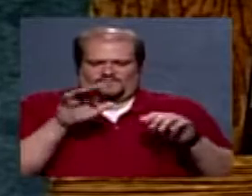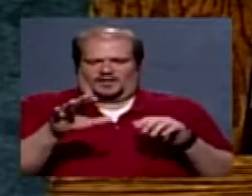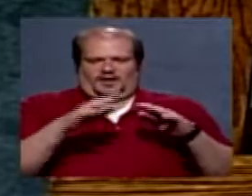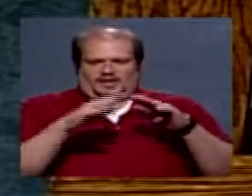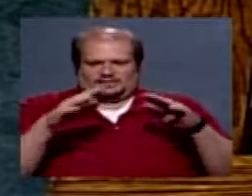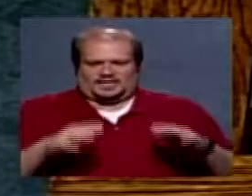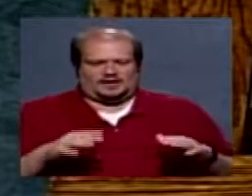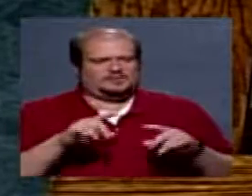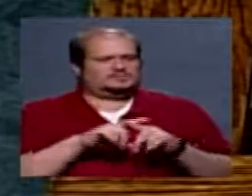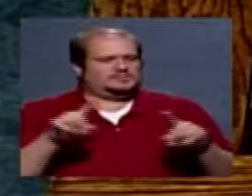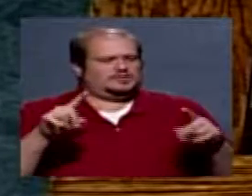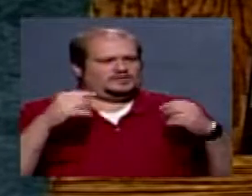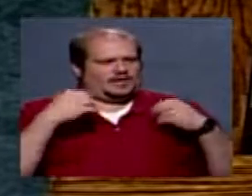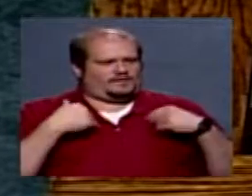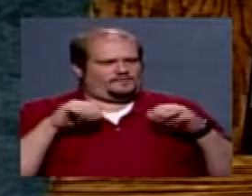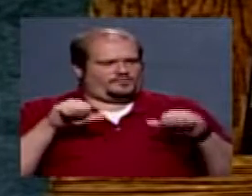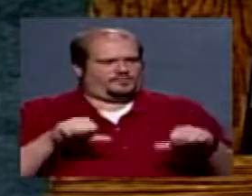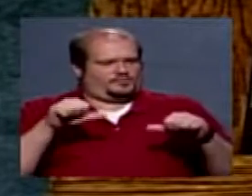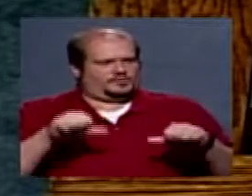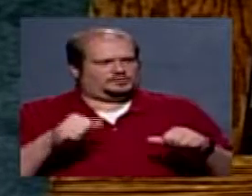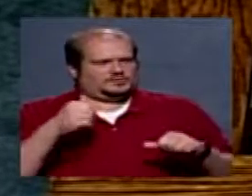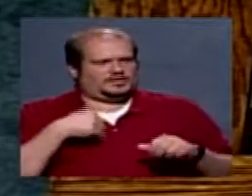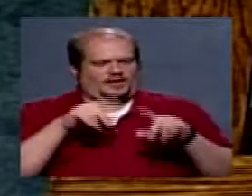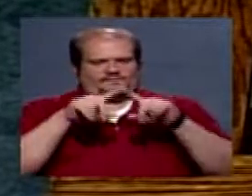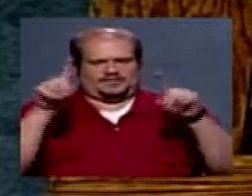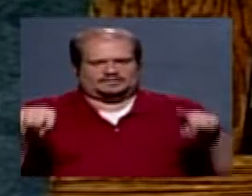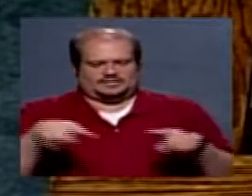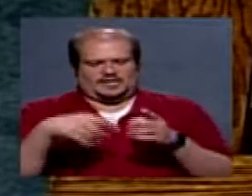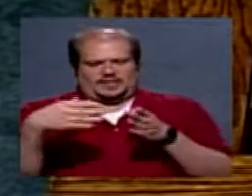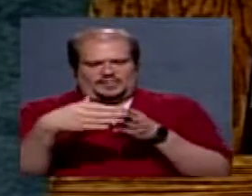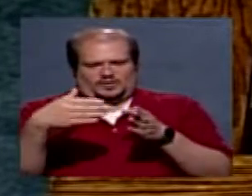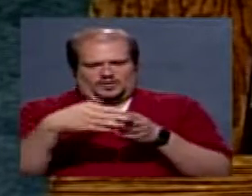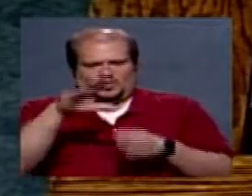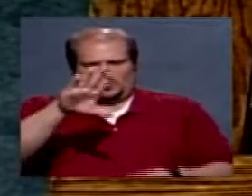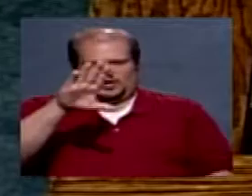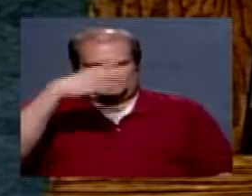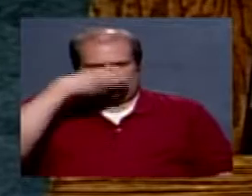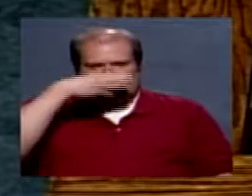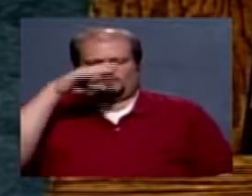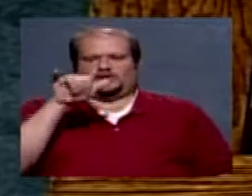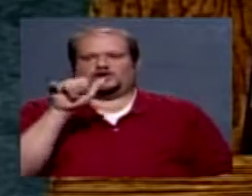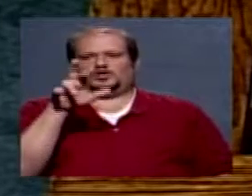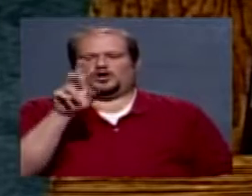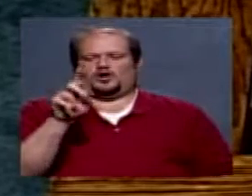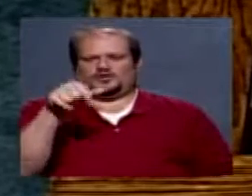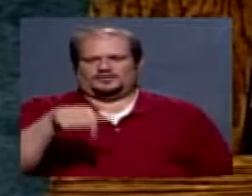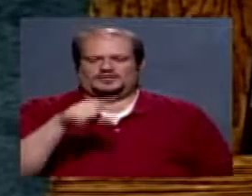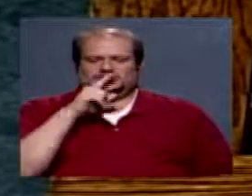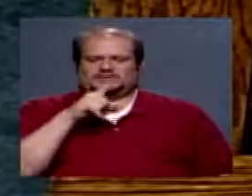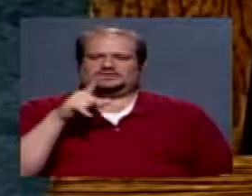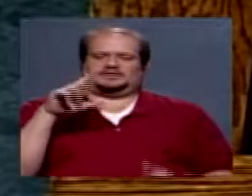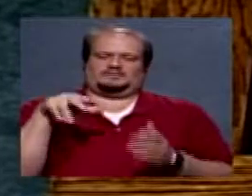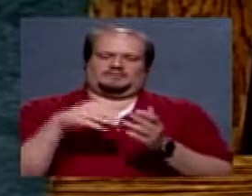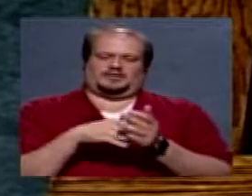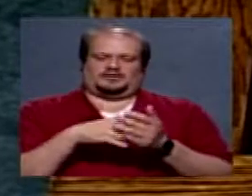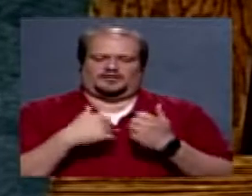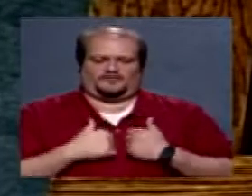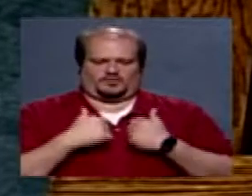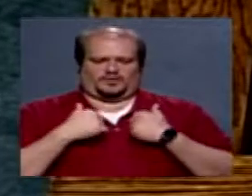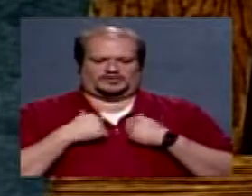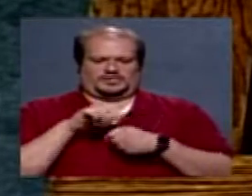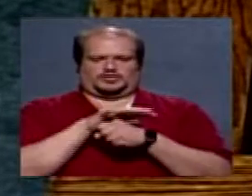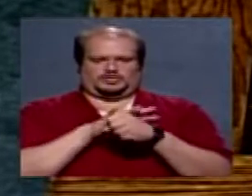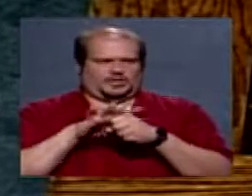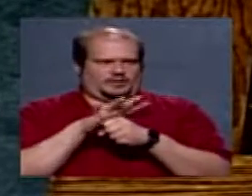house, they're proposing to put a sign at the corner of his front yard. And this is in the middle of a residential